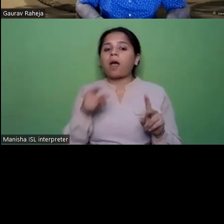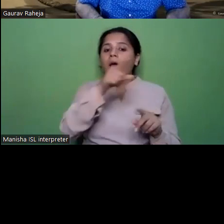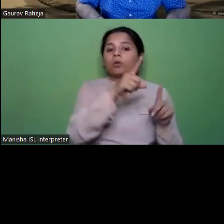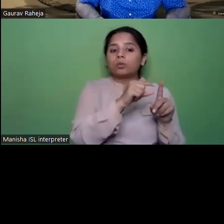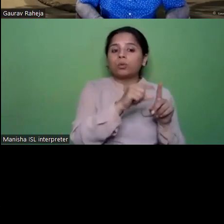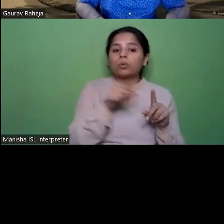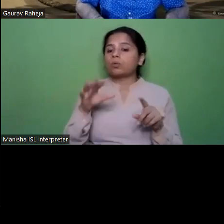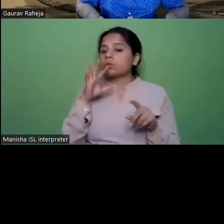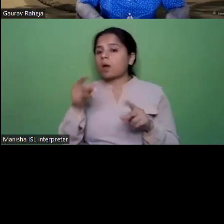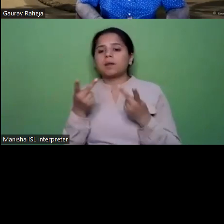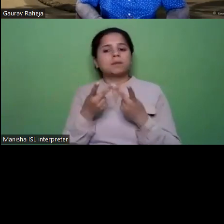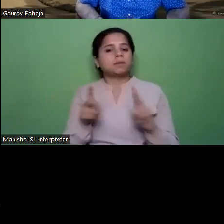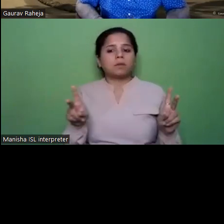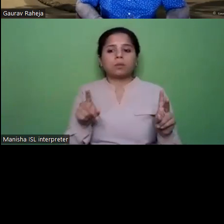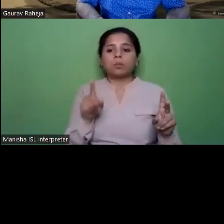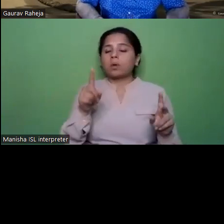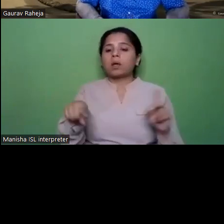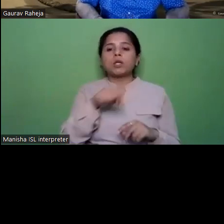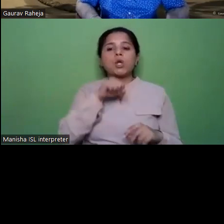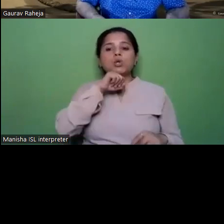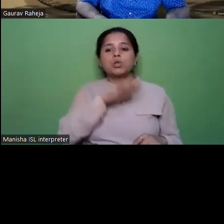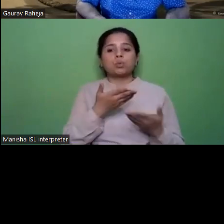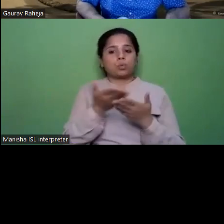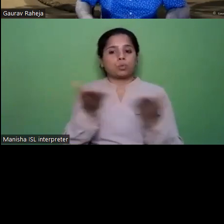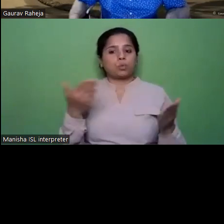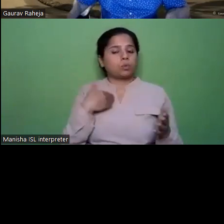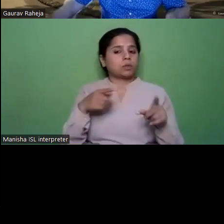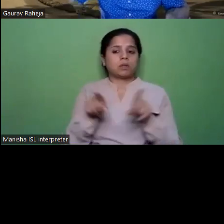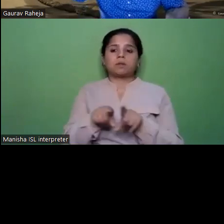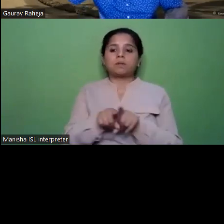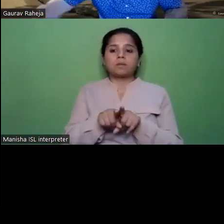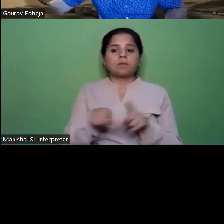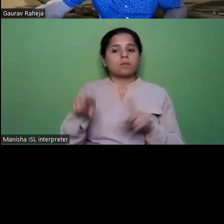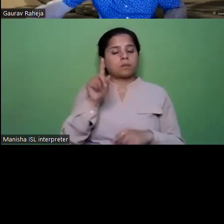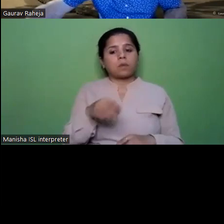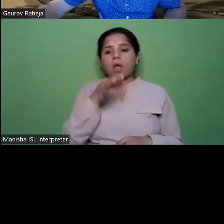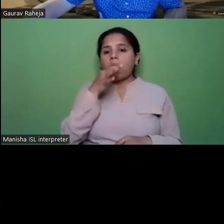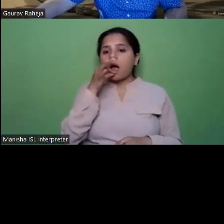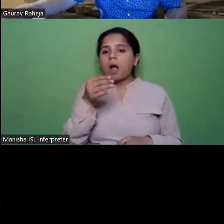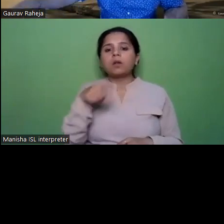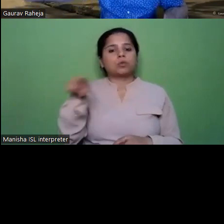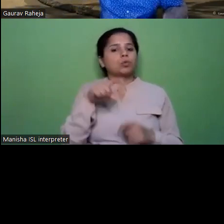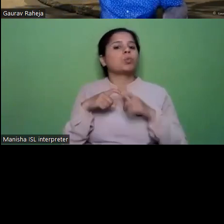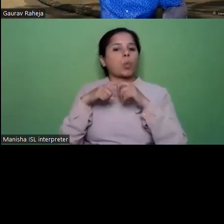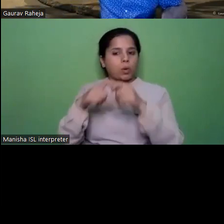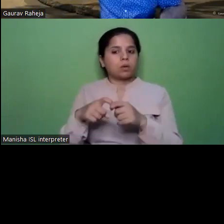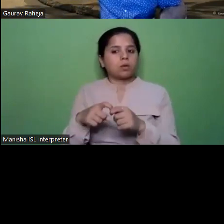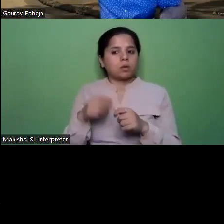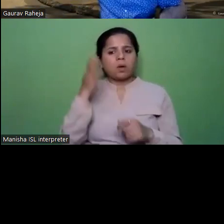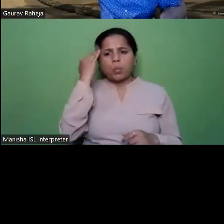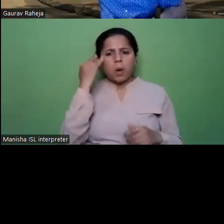But then it is the youth like you who has to ask this question. Why is it